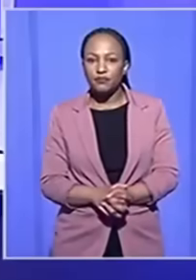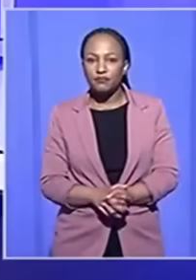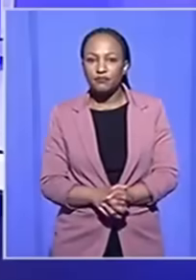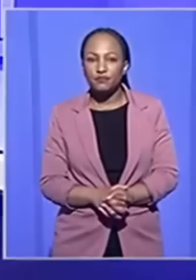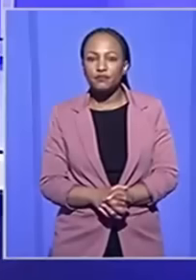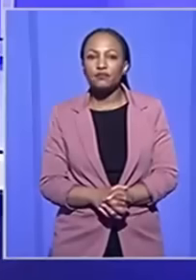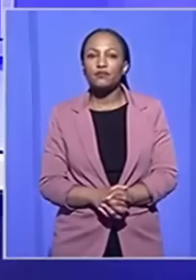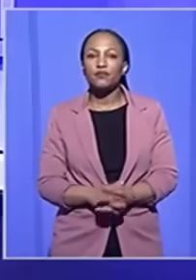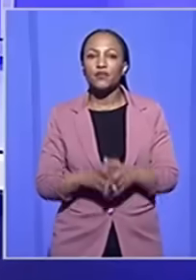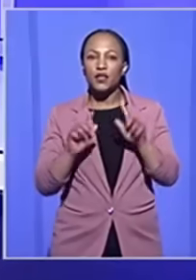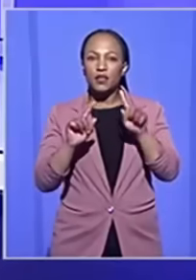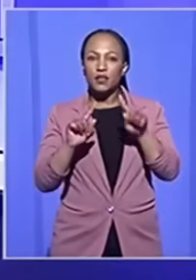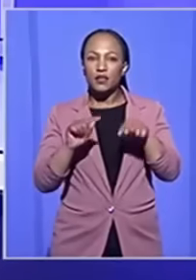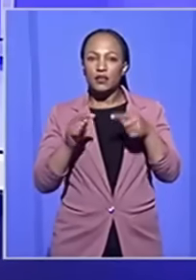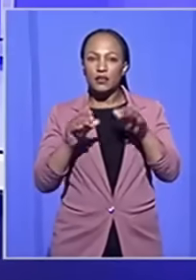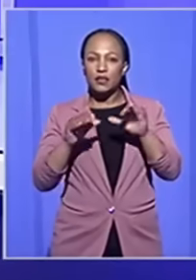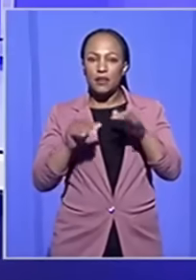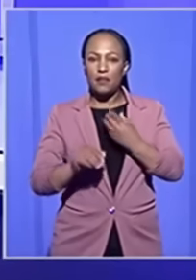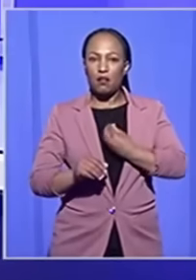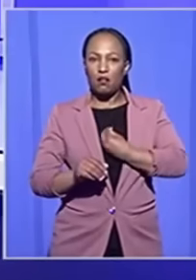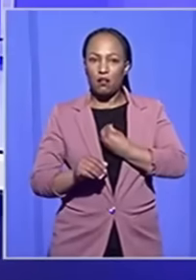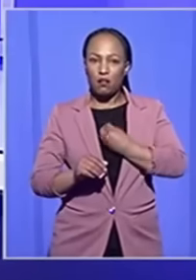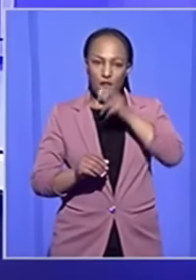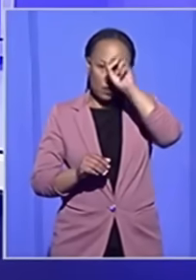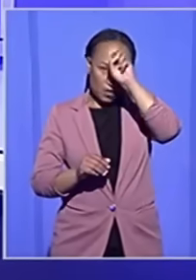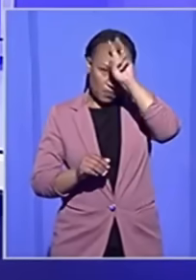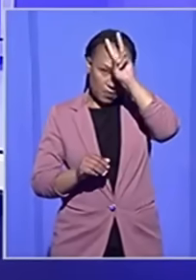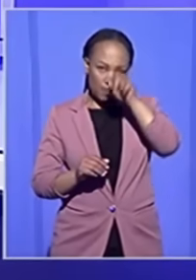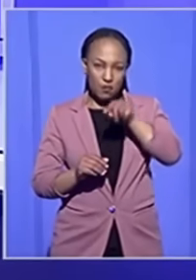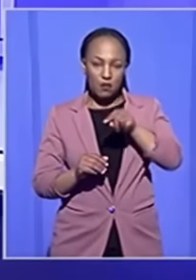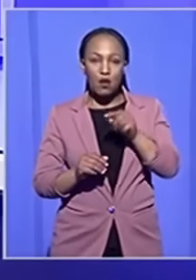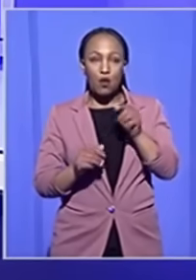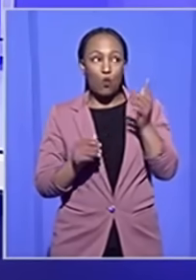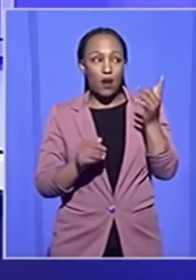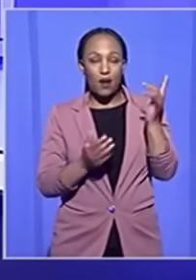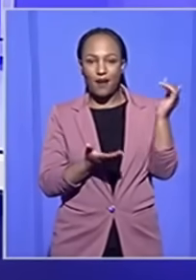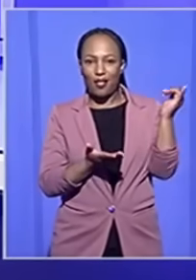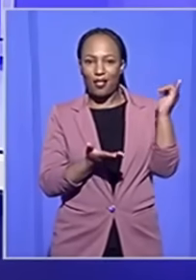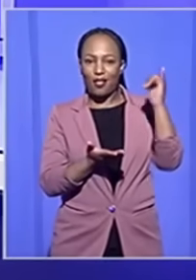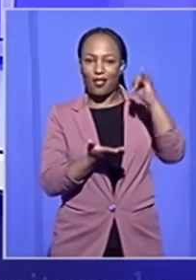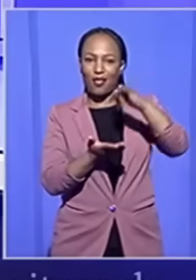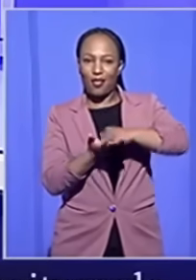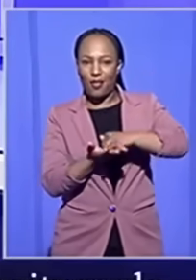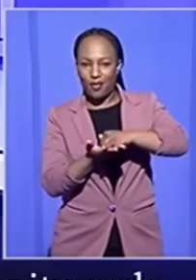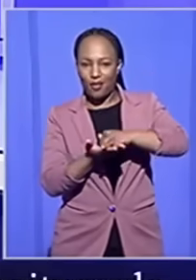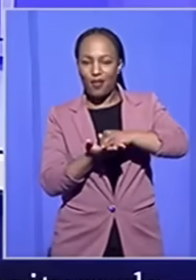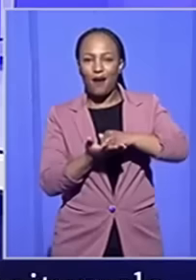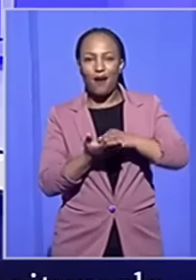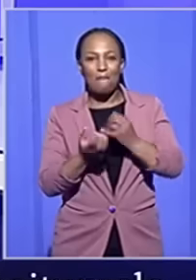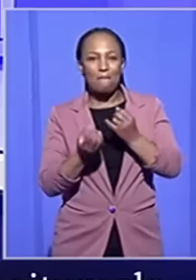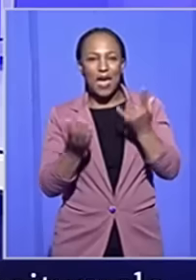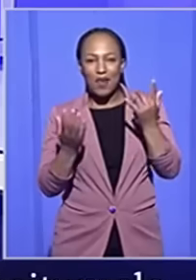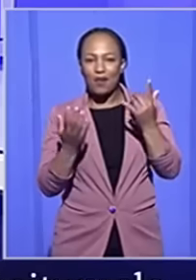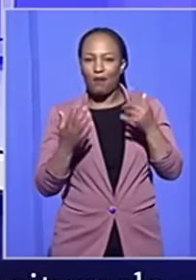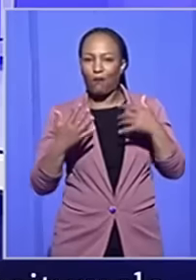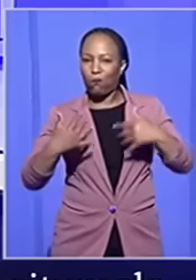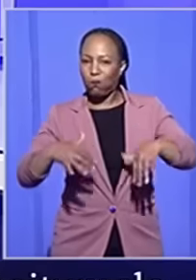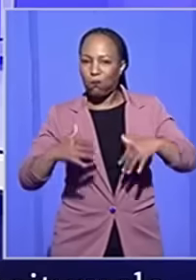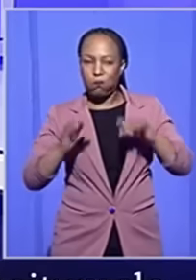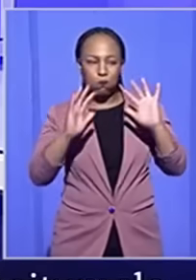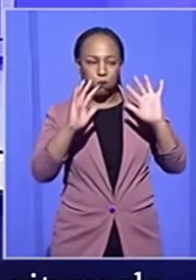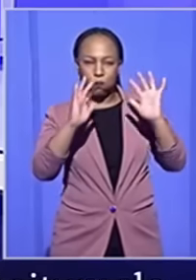Setlhopha se sennye sa Springbok sa amogetswe ka megolokwane le boitumelo jo bo seng kana ka sepe kwa boemafofane jwa OR